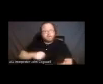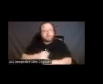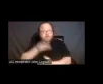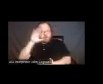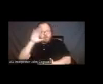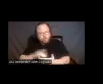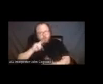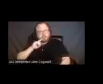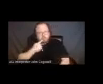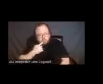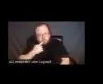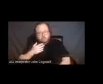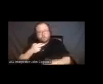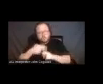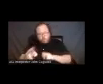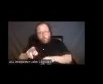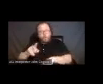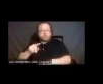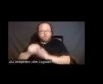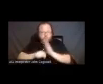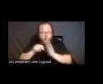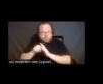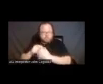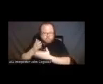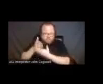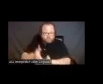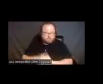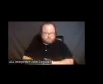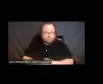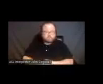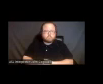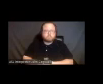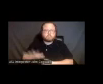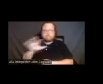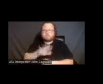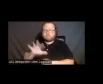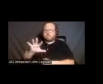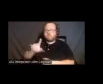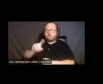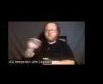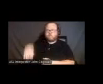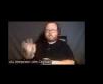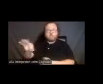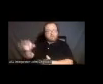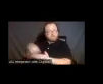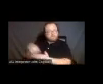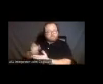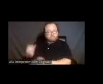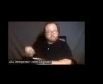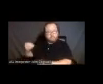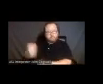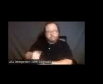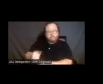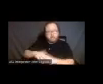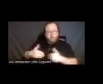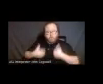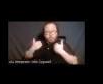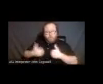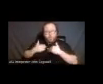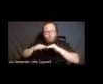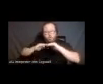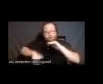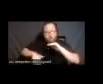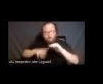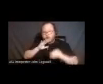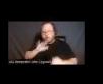low-intensity, short-term interventions. At least 51% of PEI dollars must be spent on youth under the age of